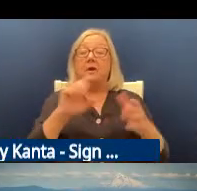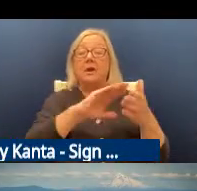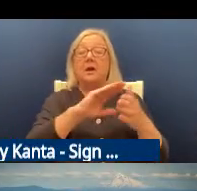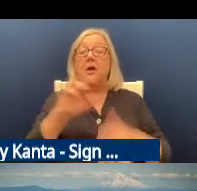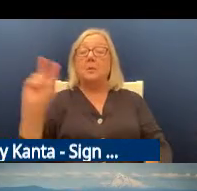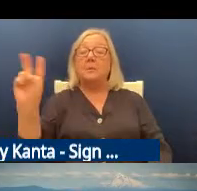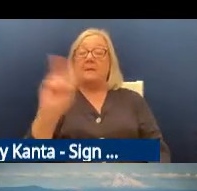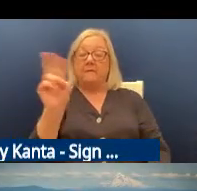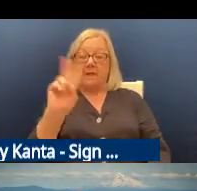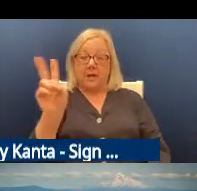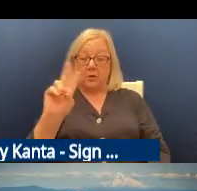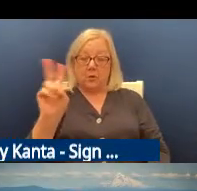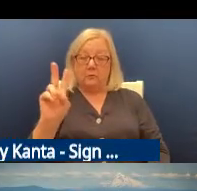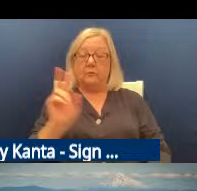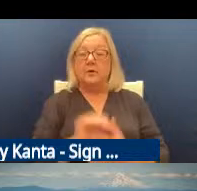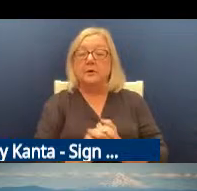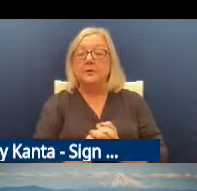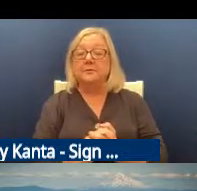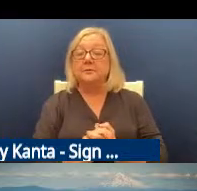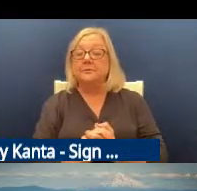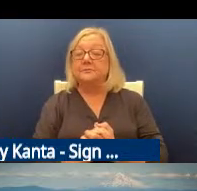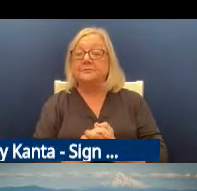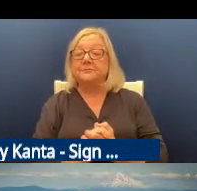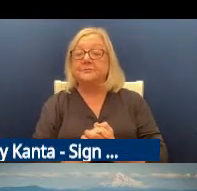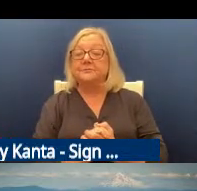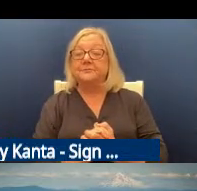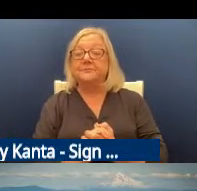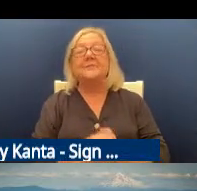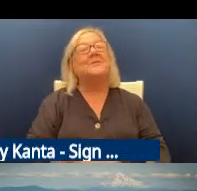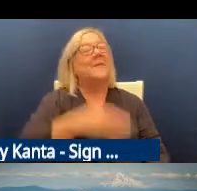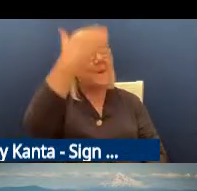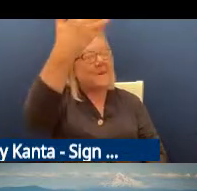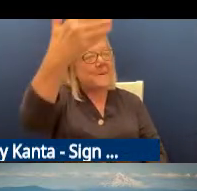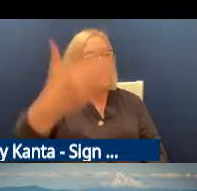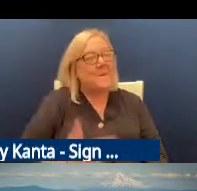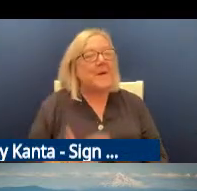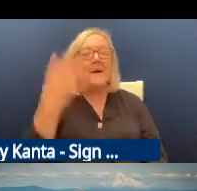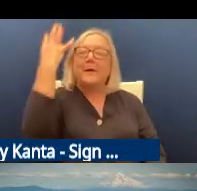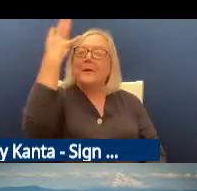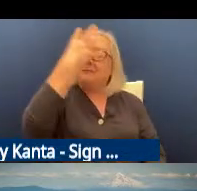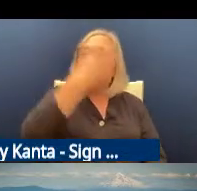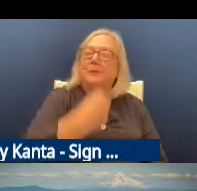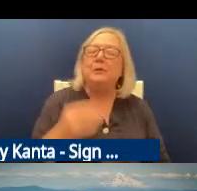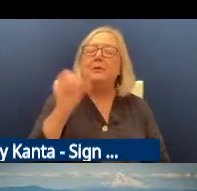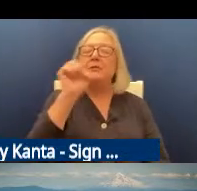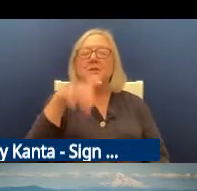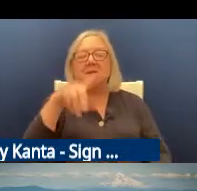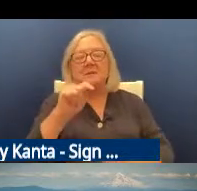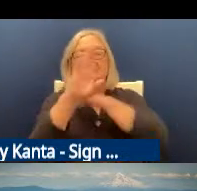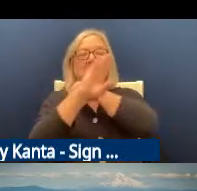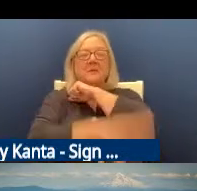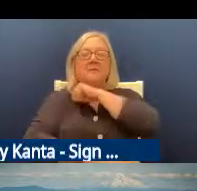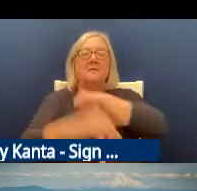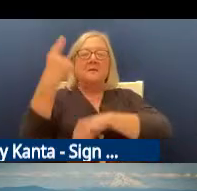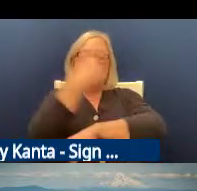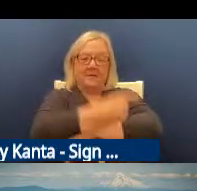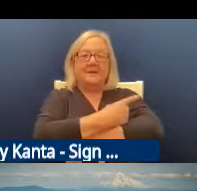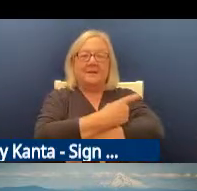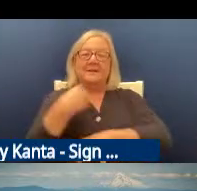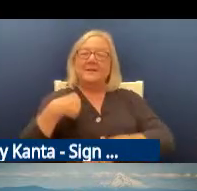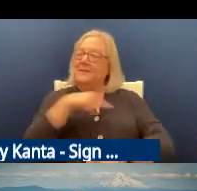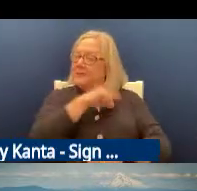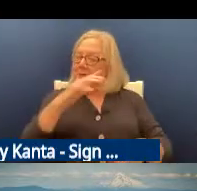Morning, everyone. Welcome to a beautiful September fall day. We're happy to be here and enjoy